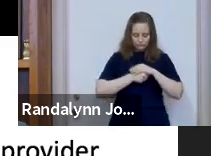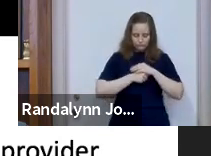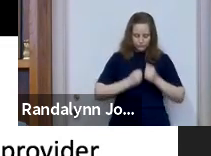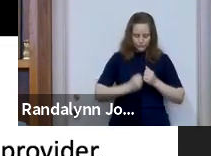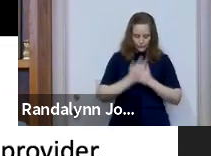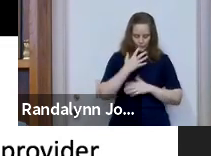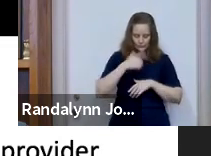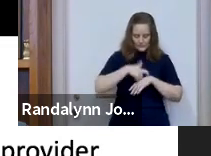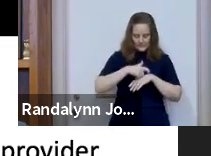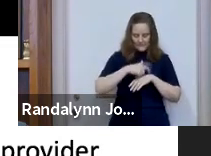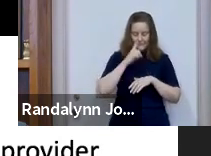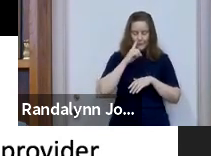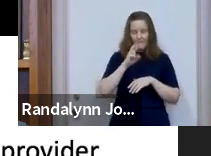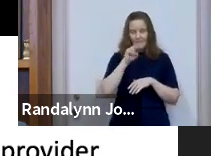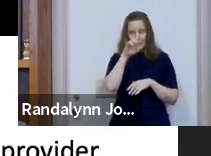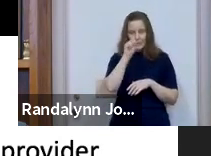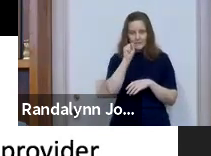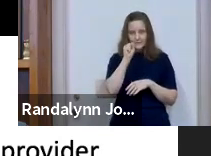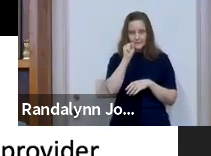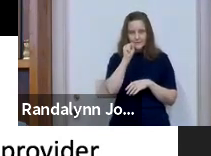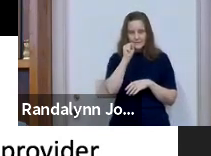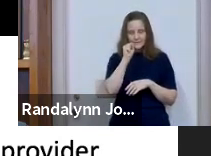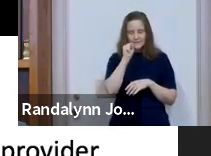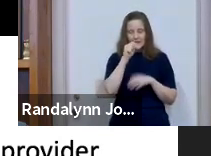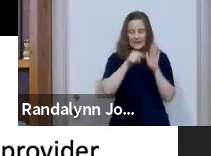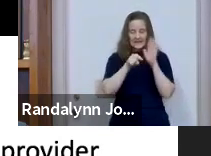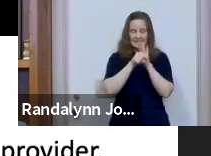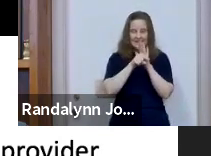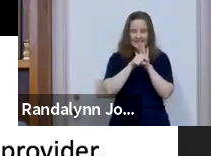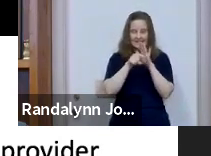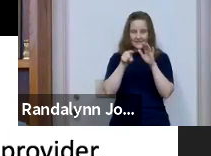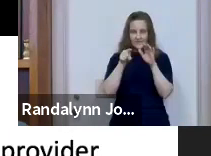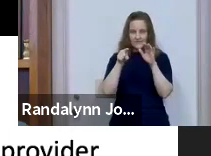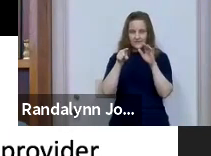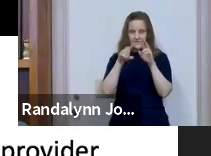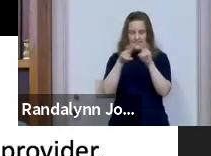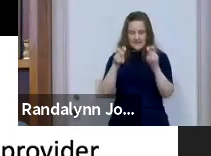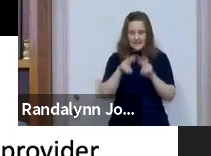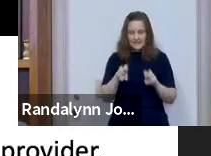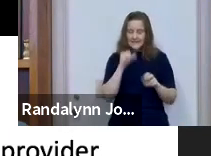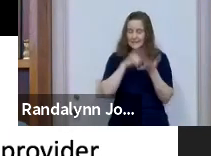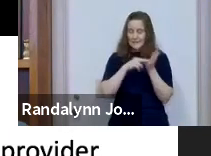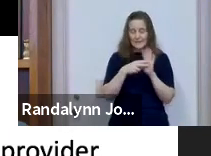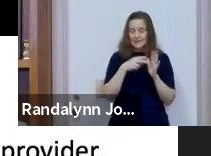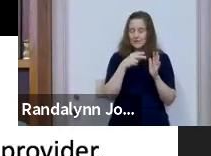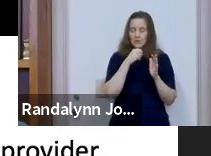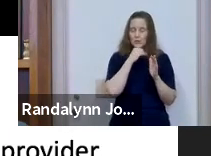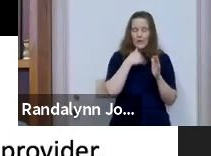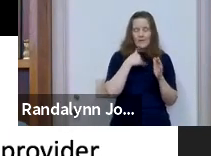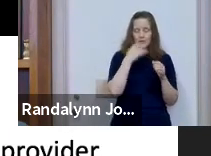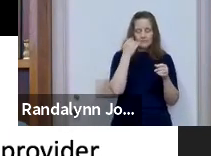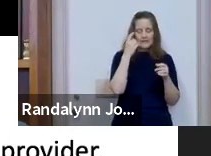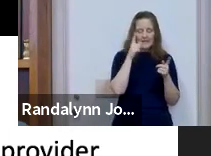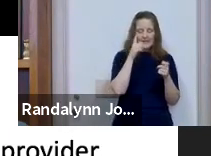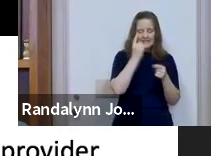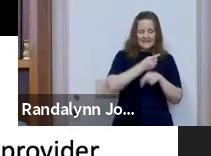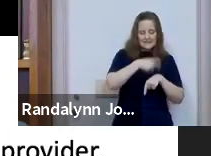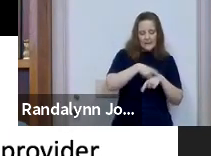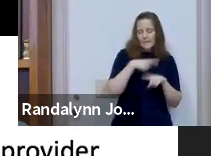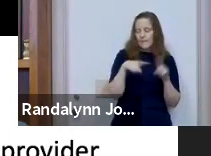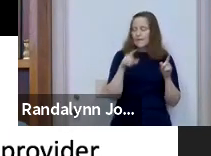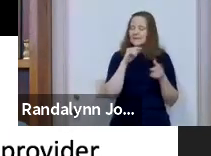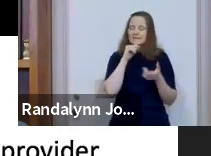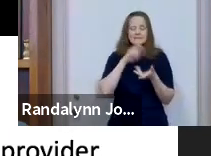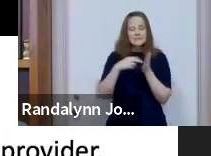for the virus. So a negative test means you don't have it right then, but it doesn't mean that it might not develop in the future.